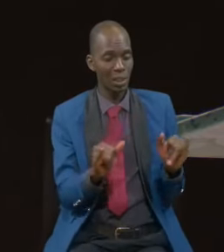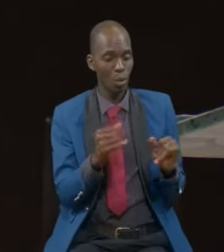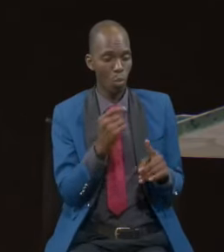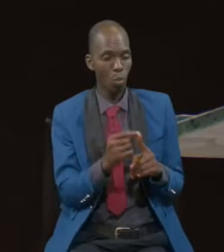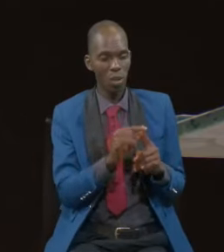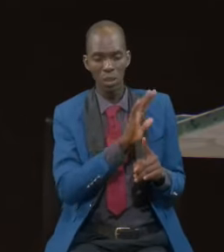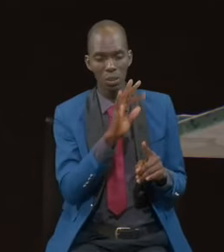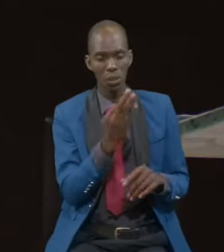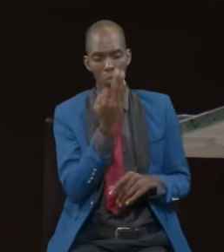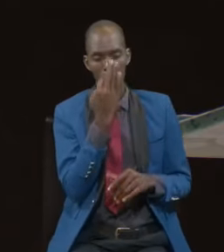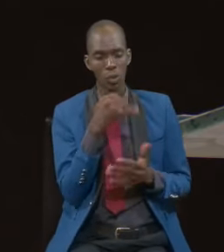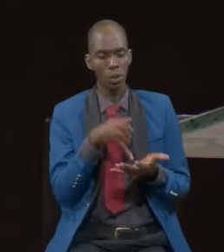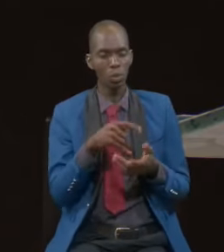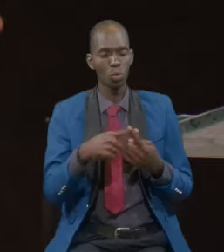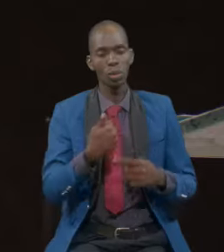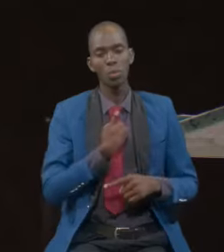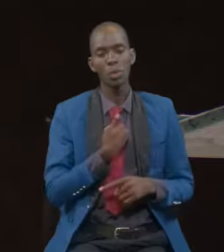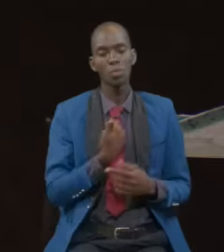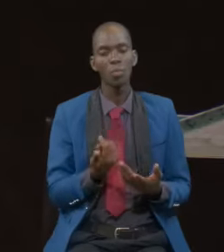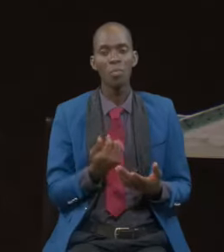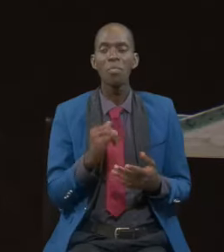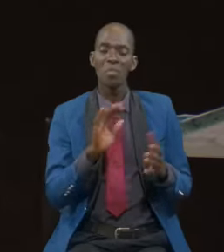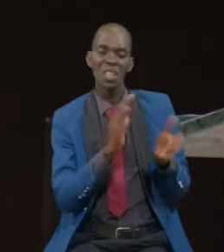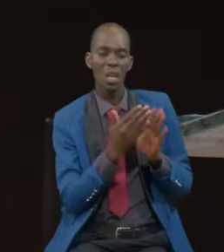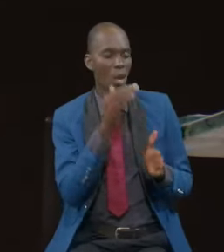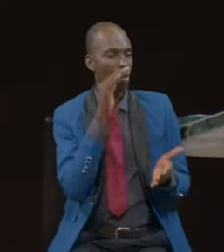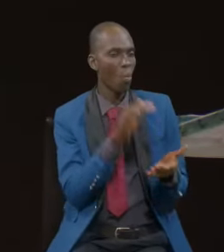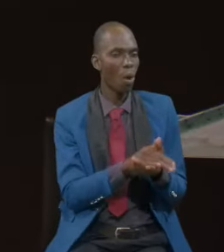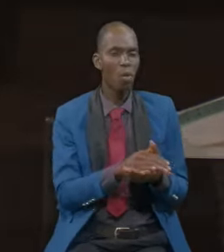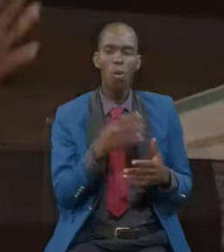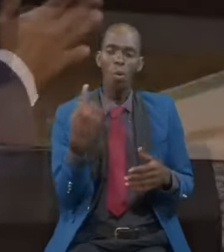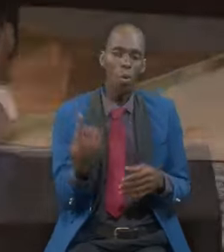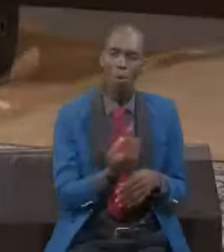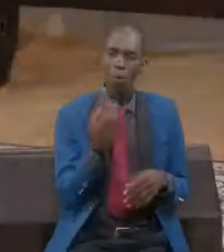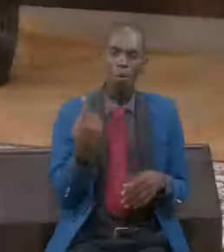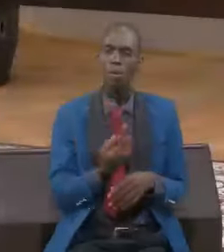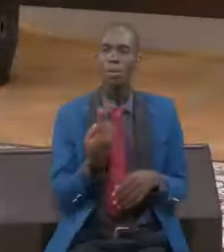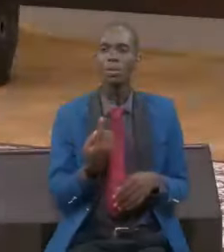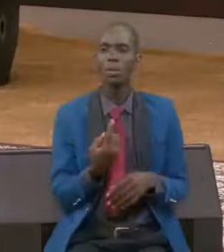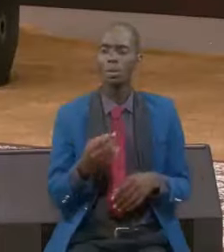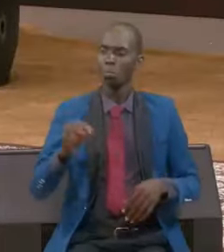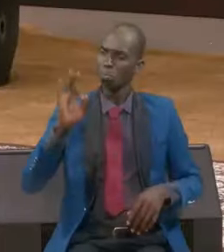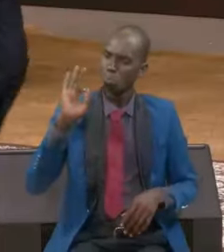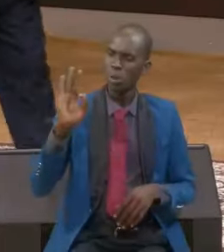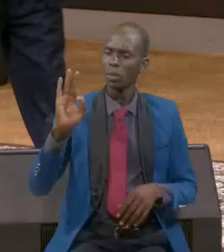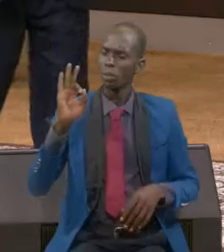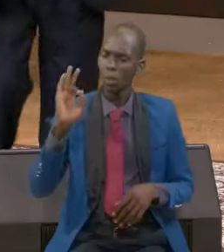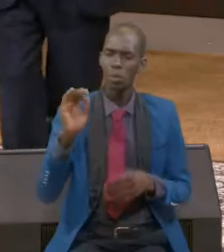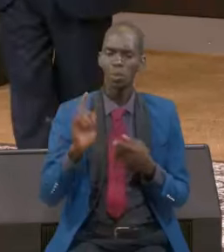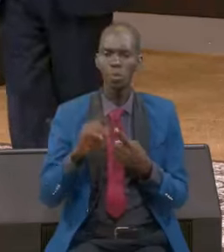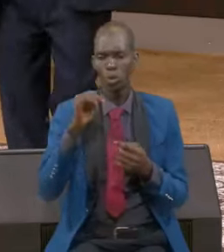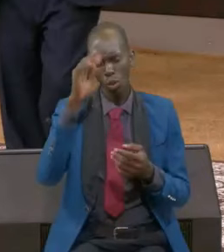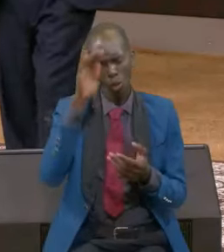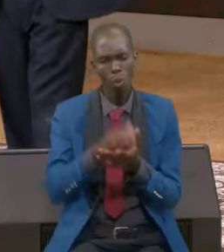quotes to himself. It's like the wife always bugging the husband with Bible, Bible,